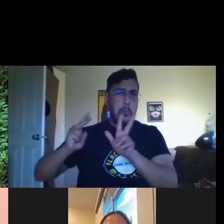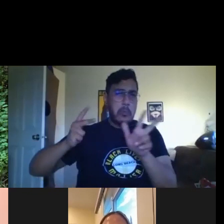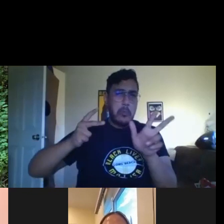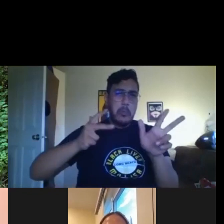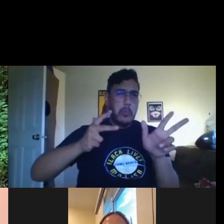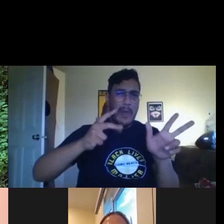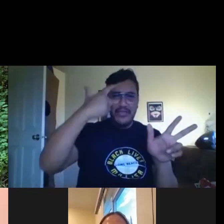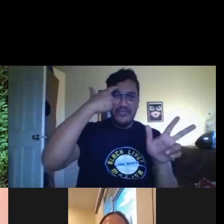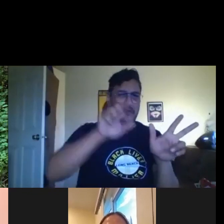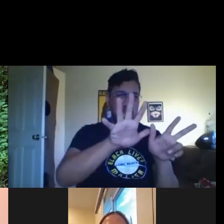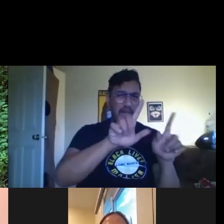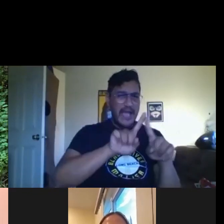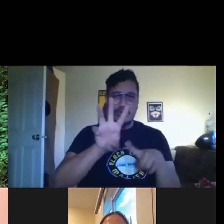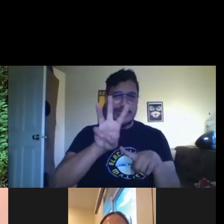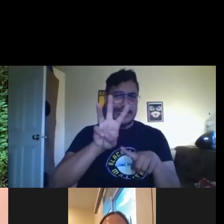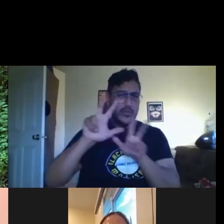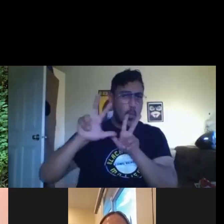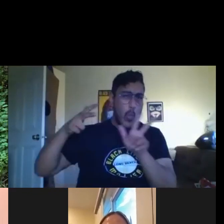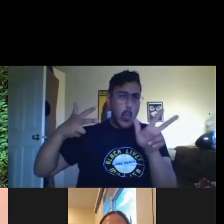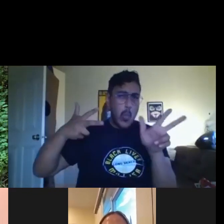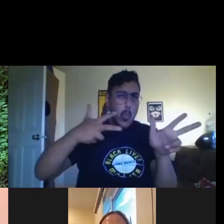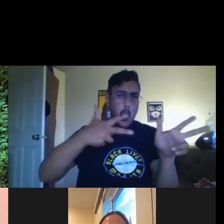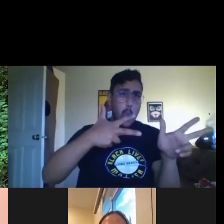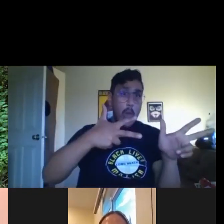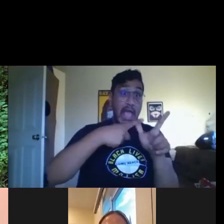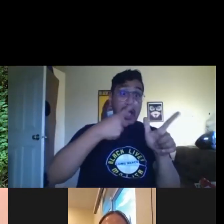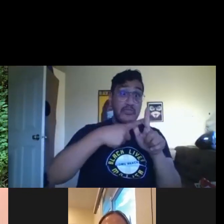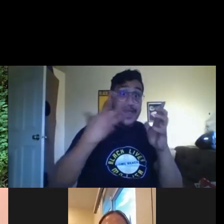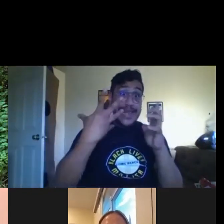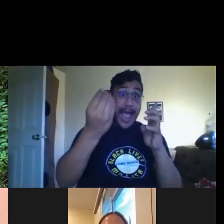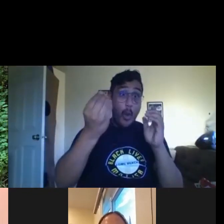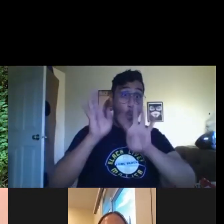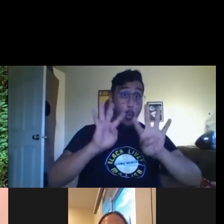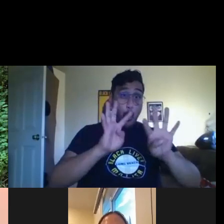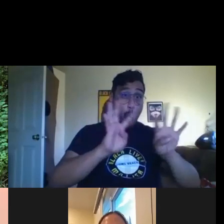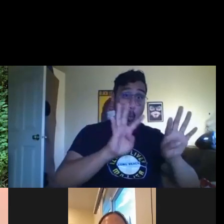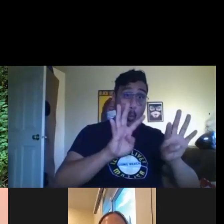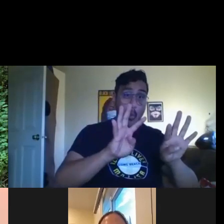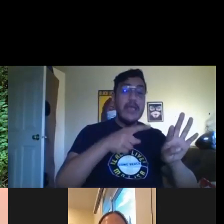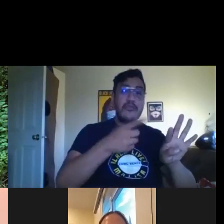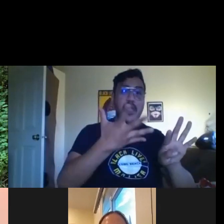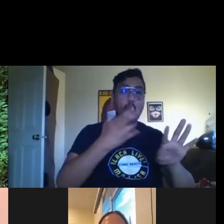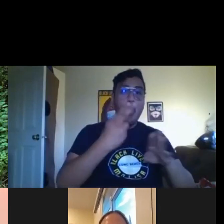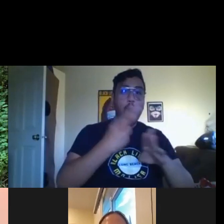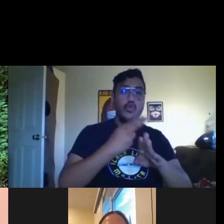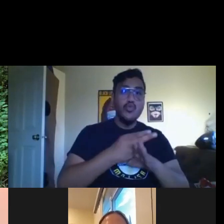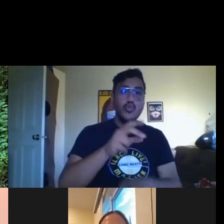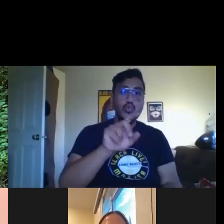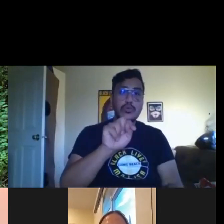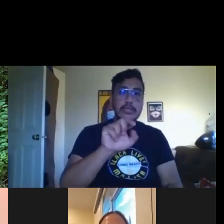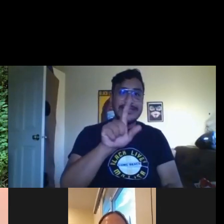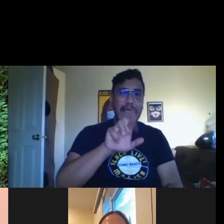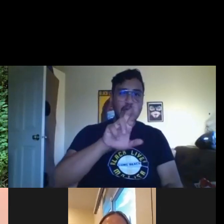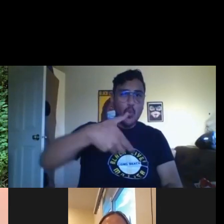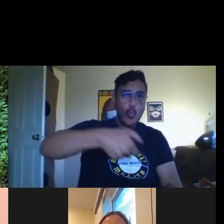6, and a bunch of cops. They were going to taser him, the ones that were around him. And what ended up happening is